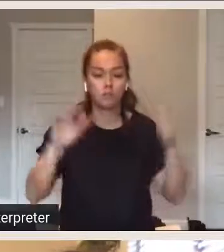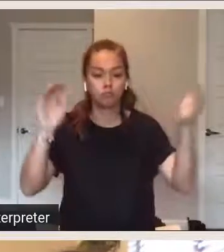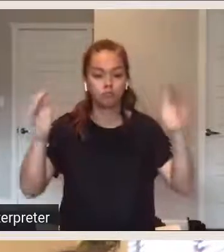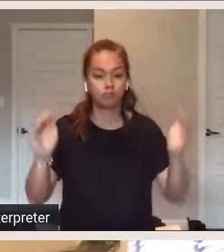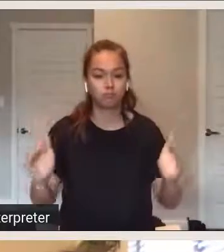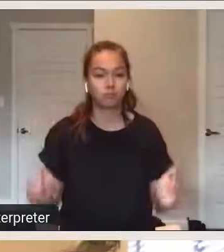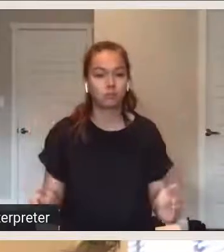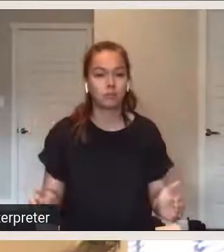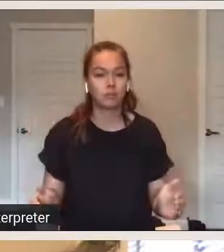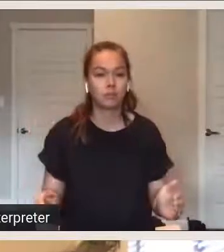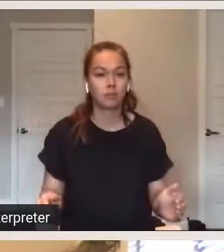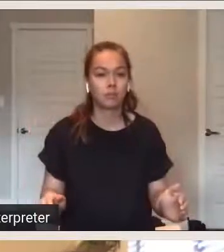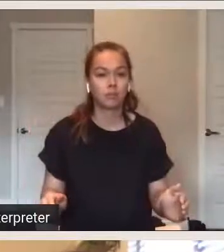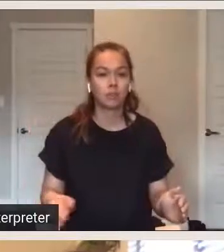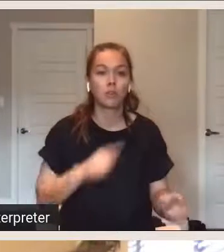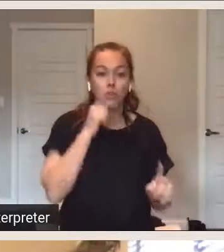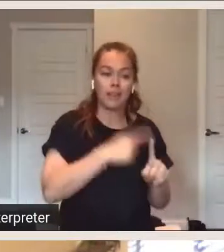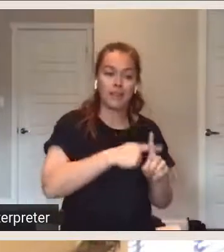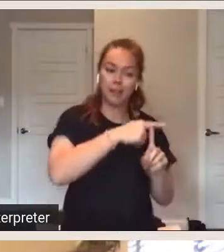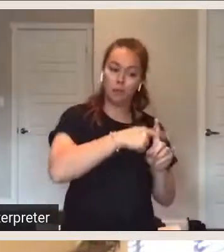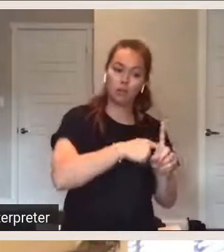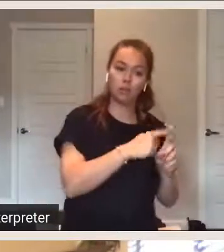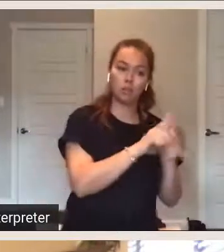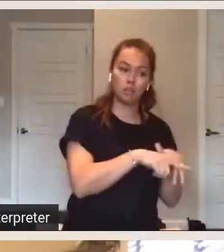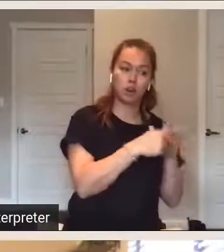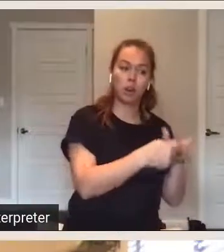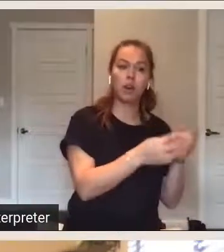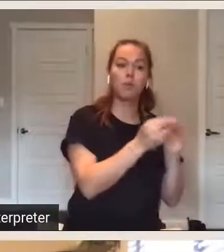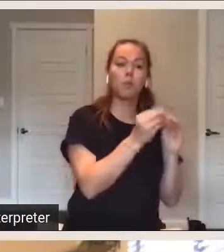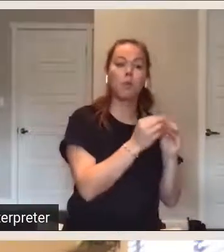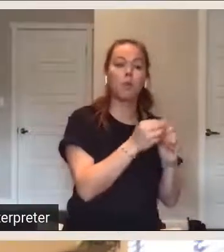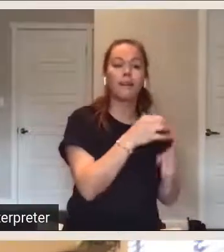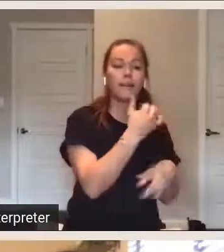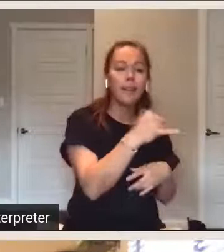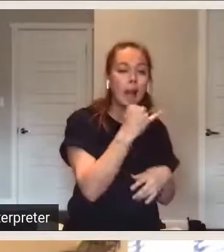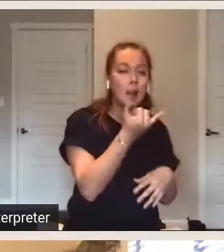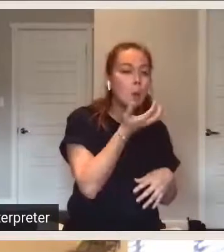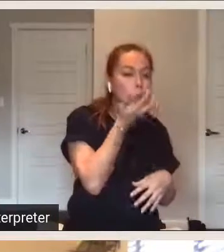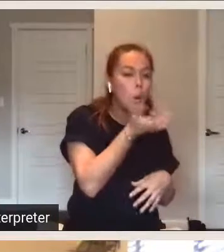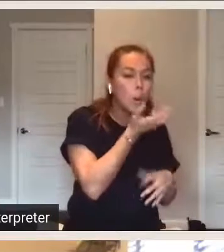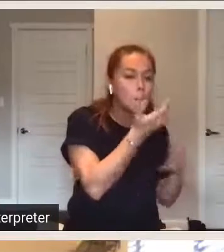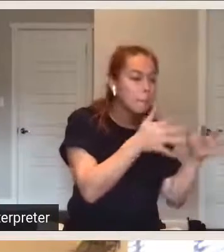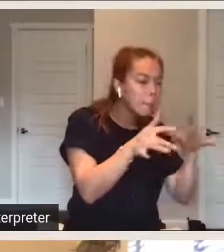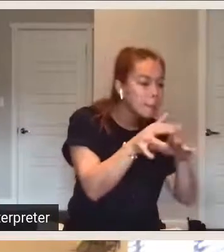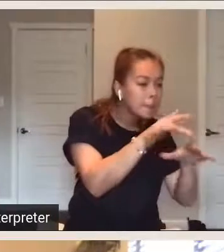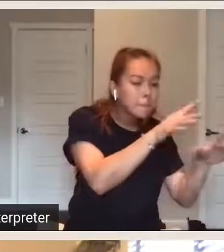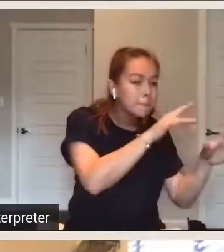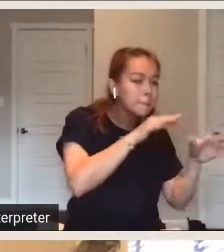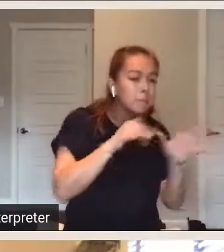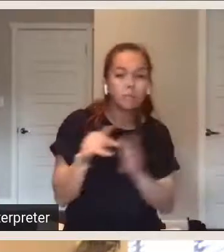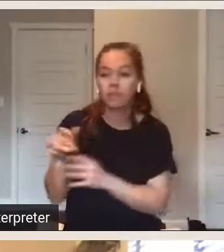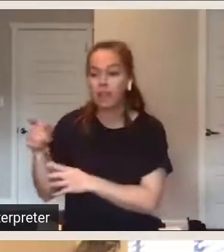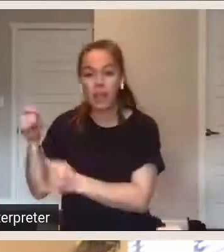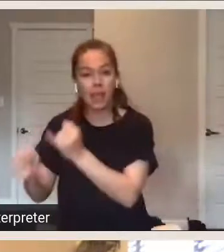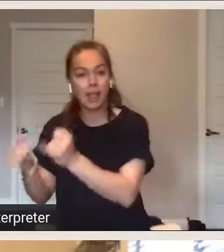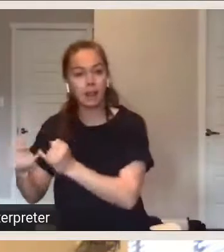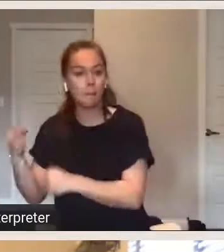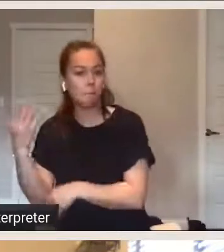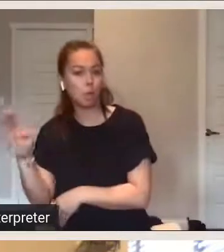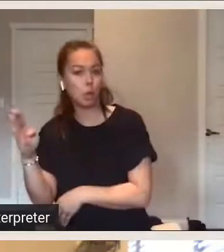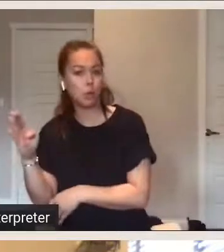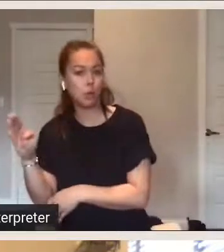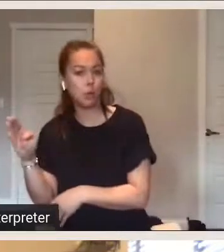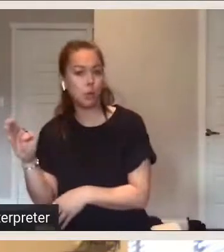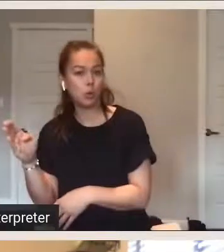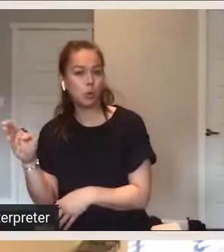in the yellow and we kind of end in the blue, and in between there's the karaoke scene that mixes it all together. And I think that